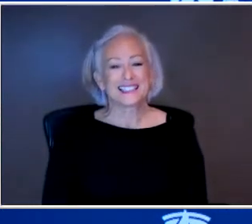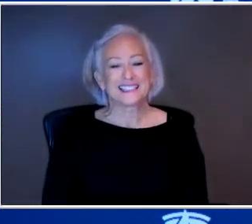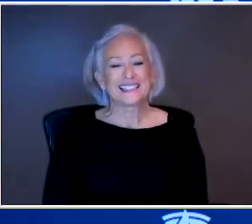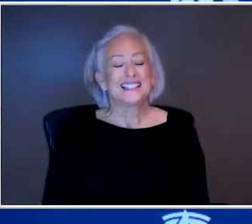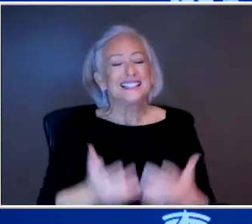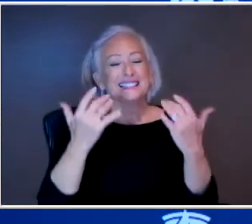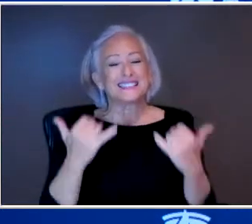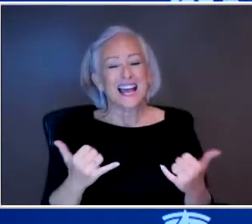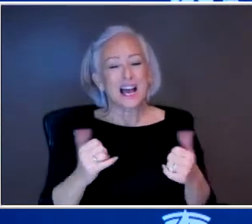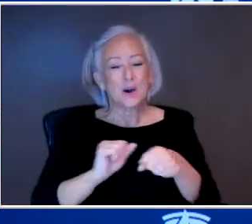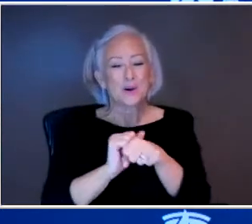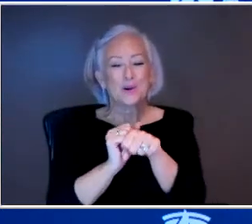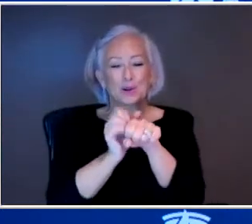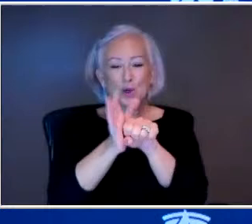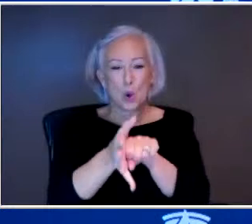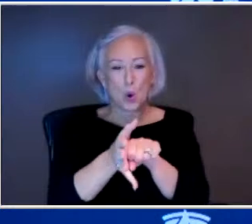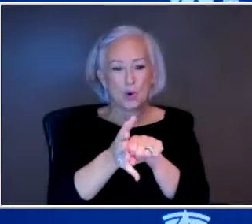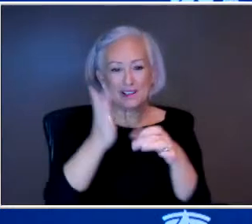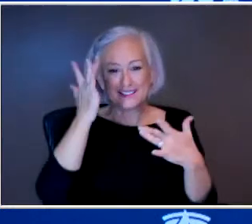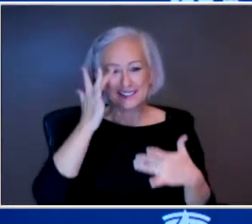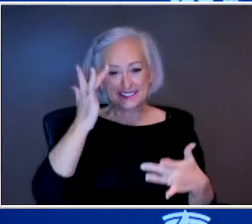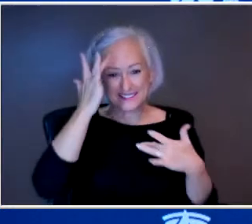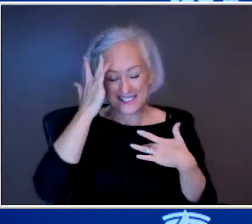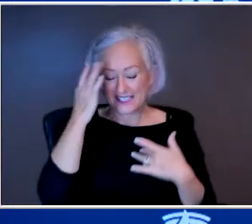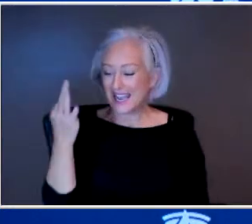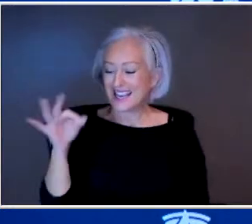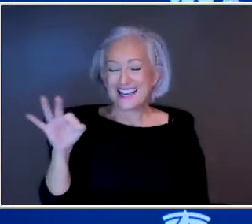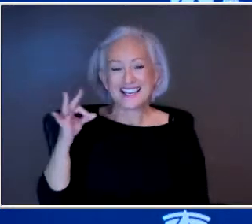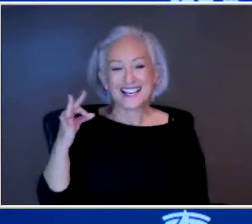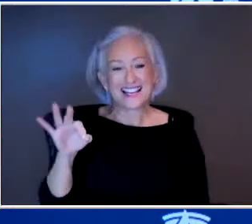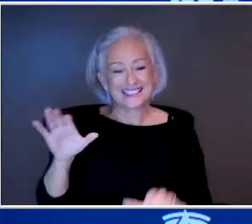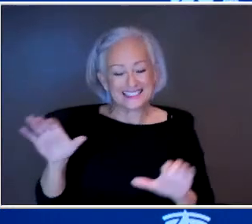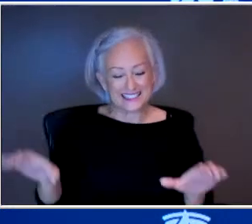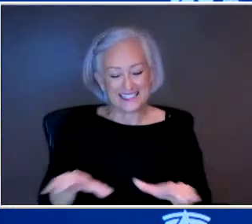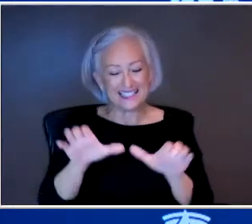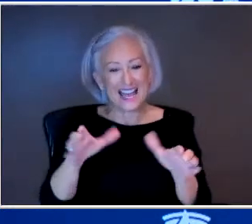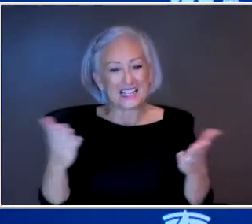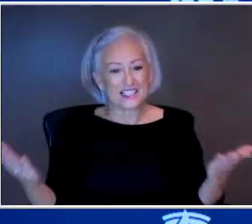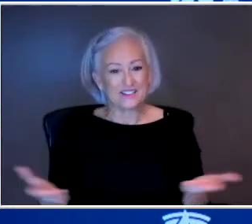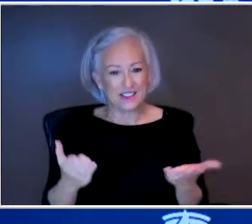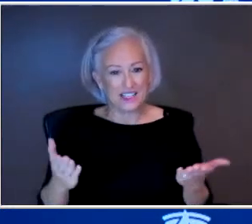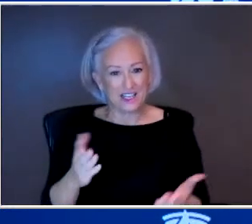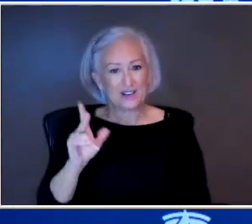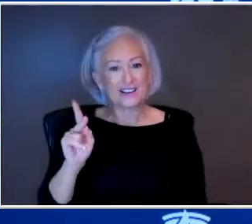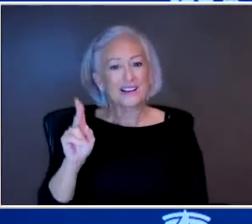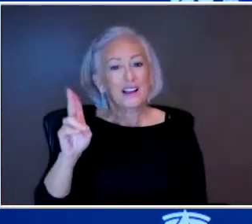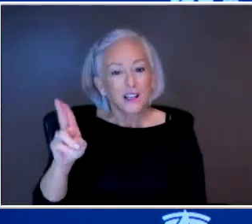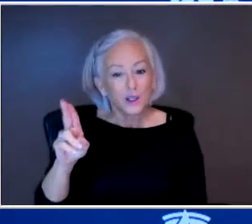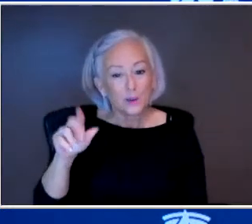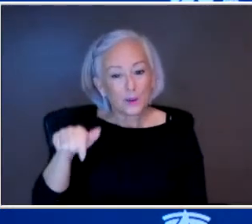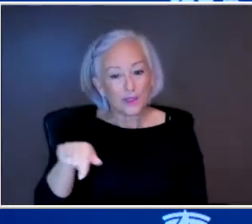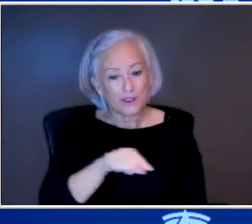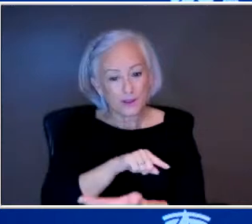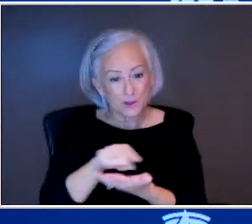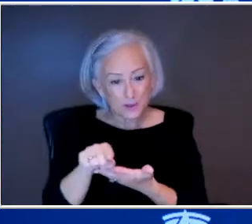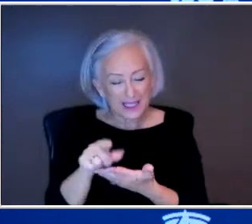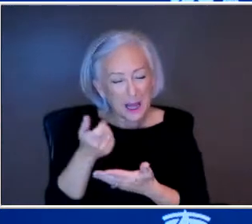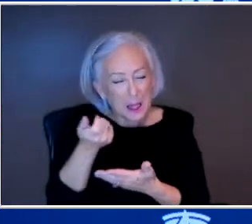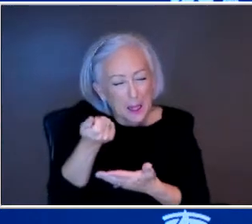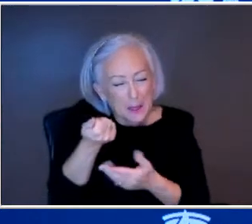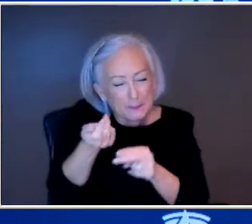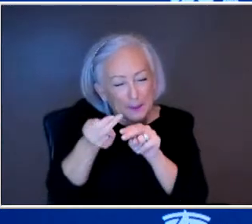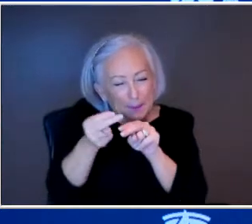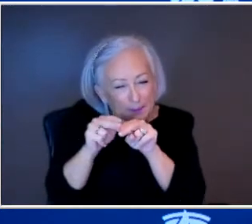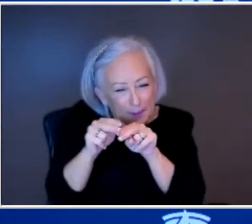COVID infections, we have 19 active infections in the health system this week. So just up a little bit, and we'll wait to see what that